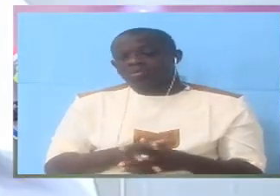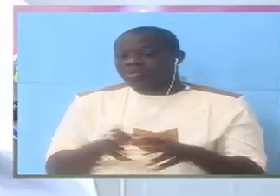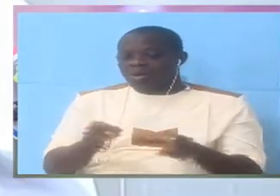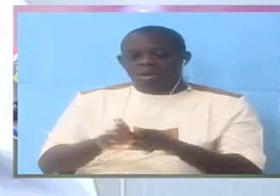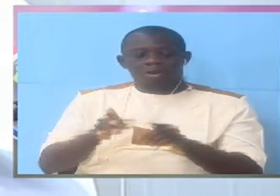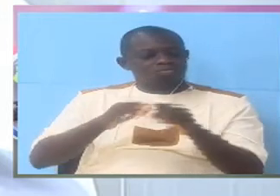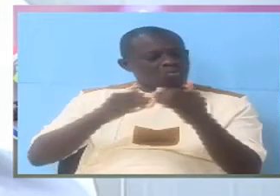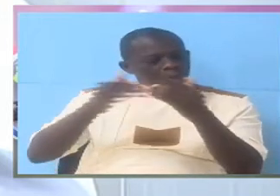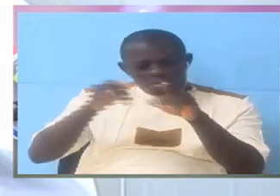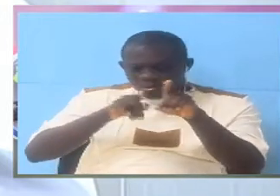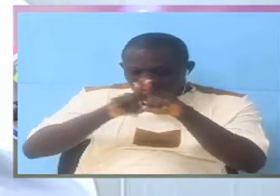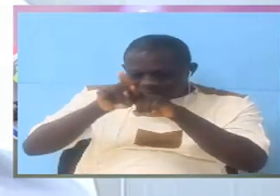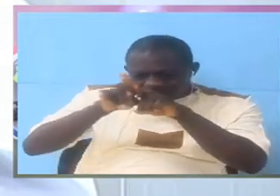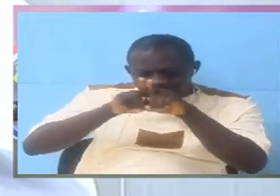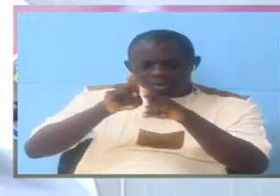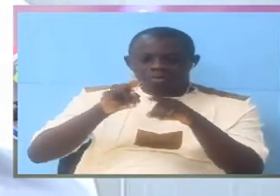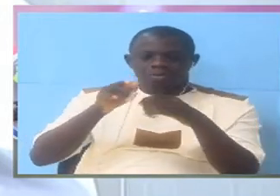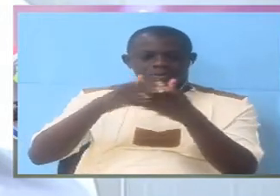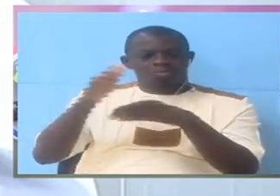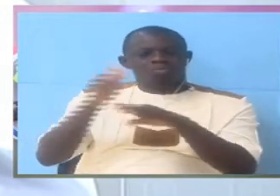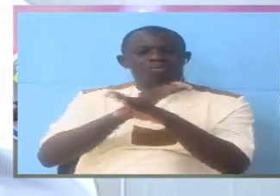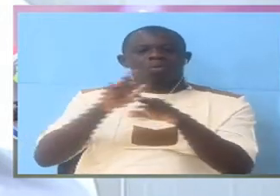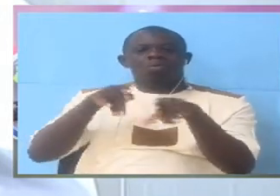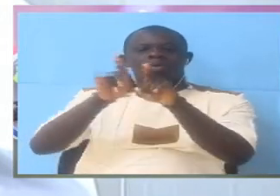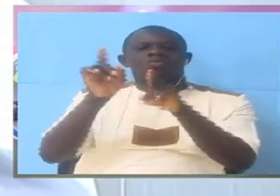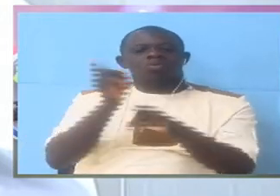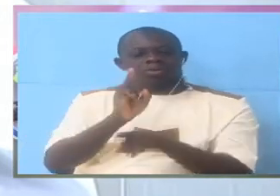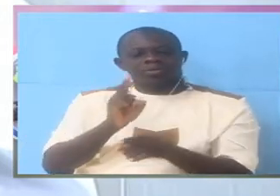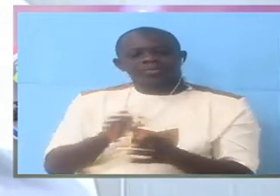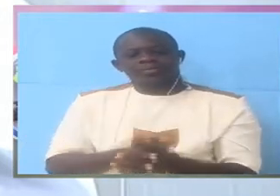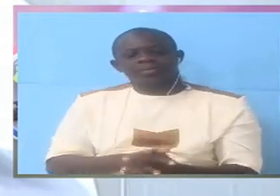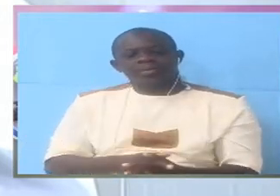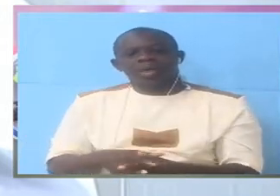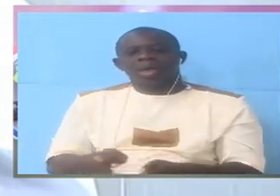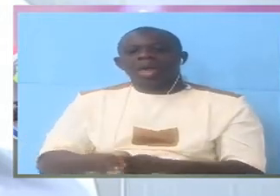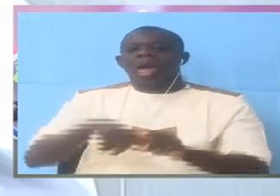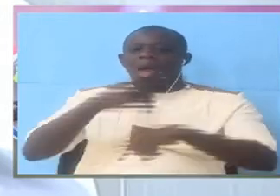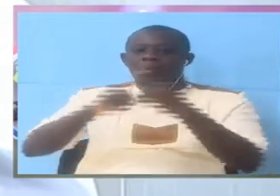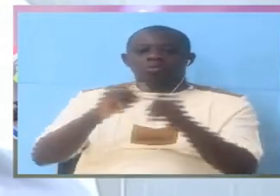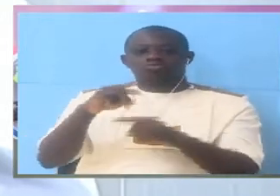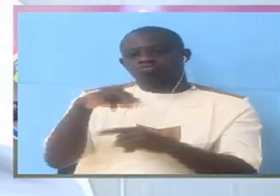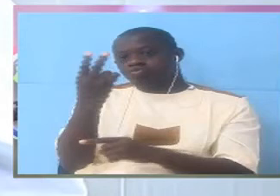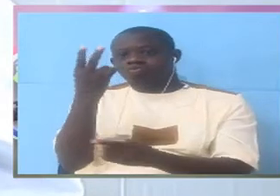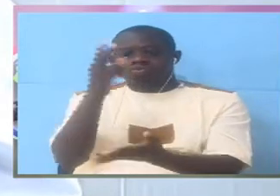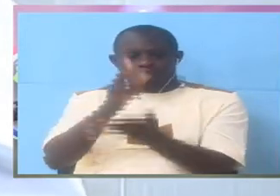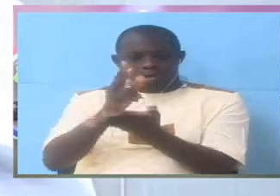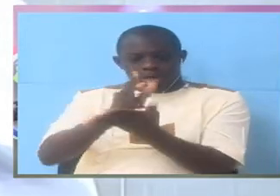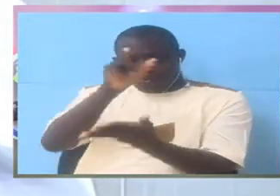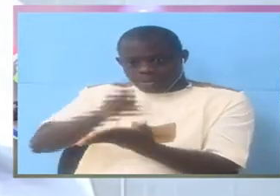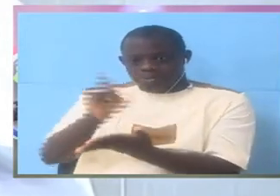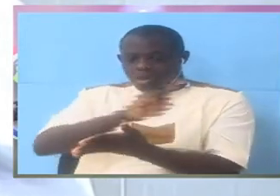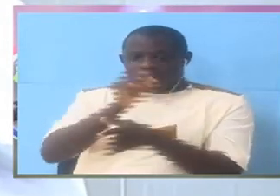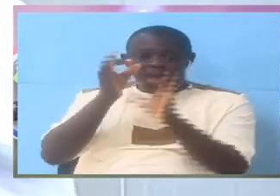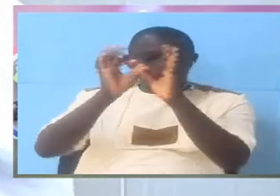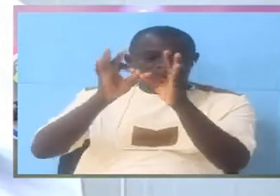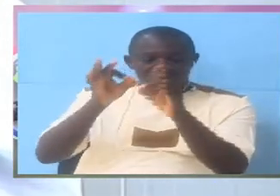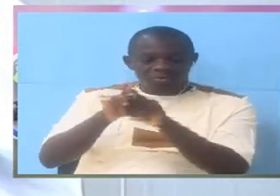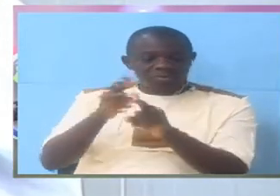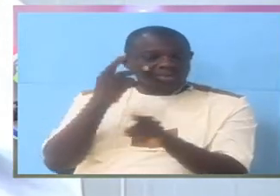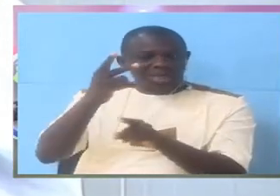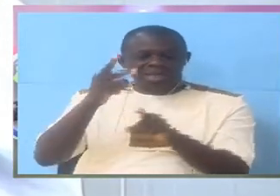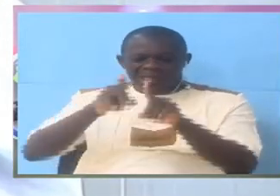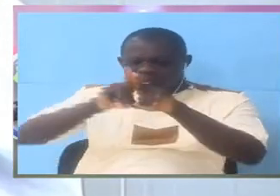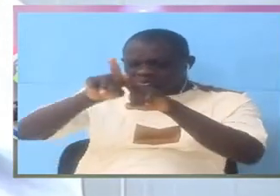Almost identical. With what? The testimony of these two witnesses. It's almost identical.